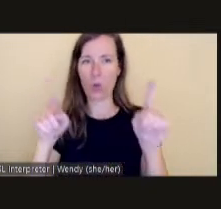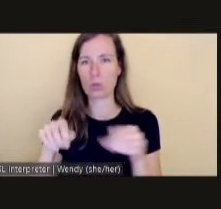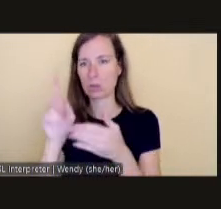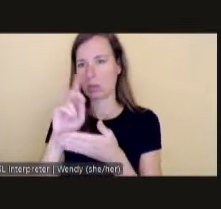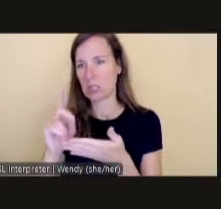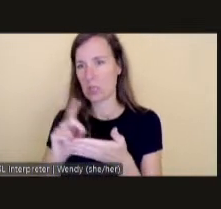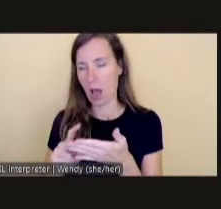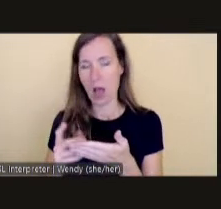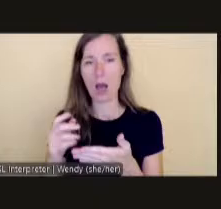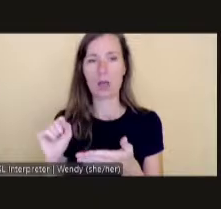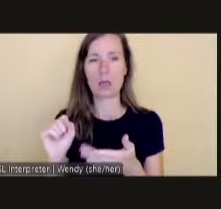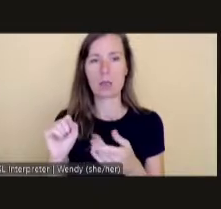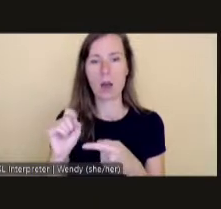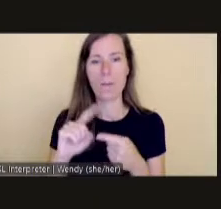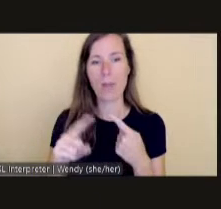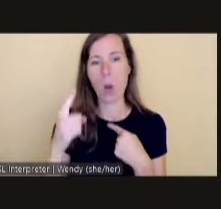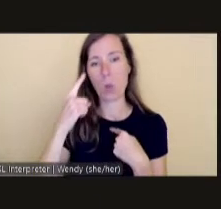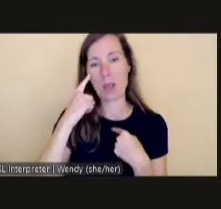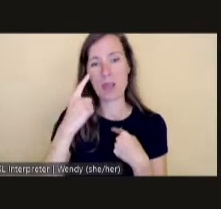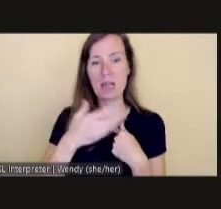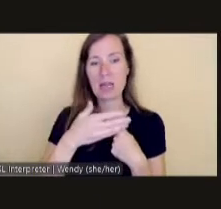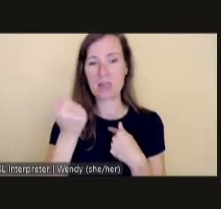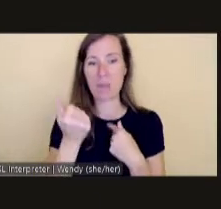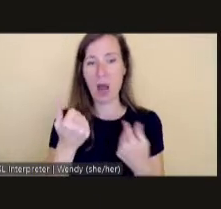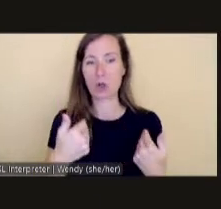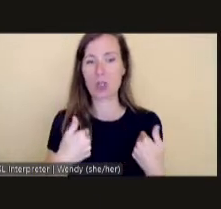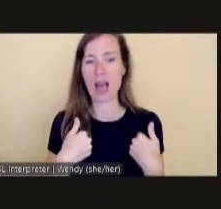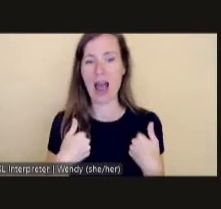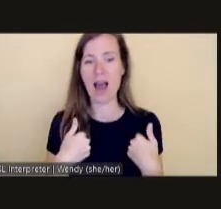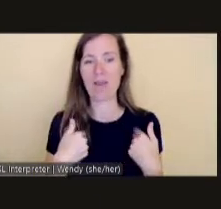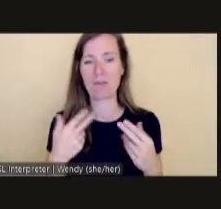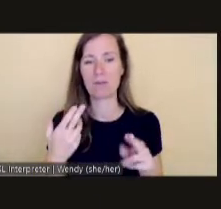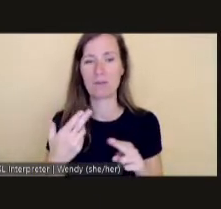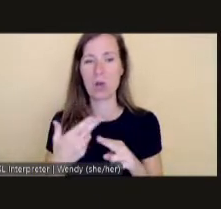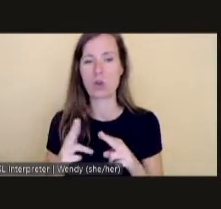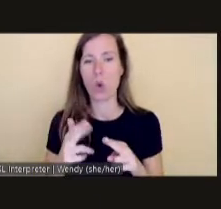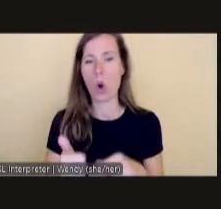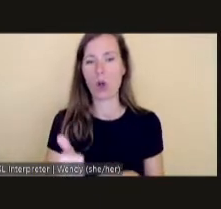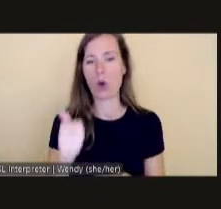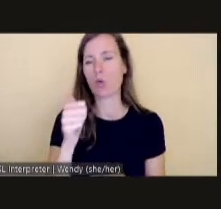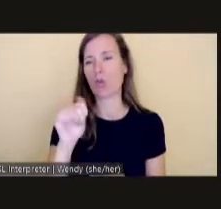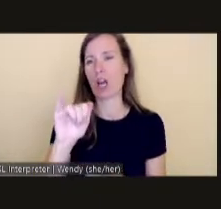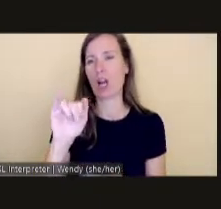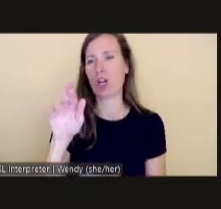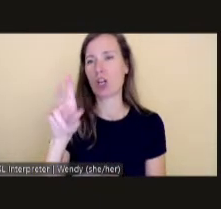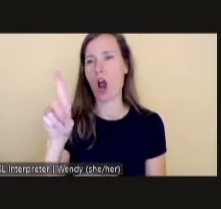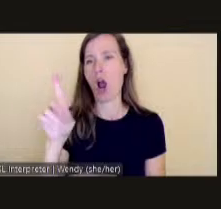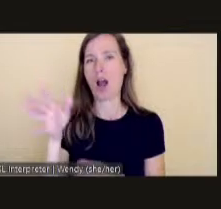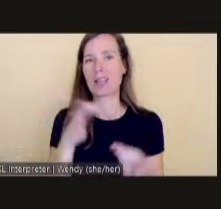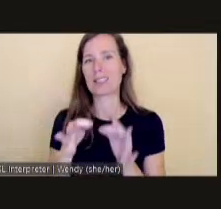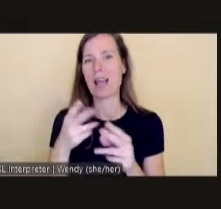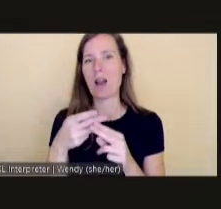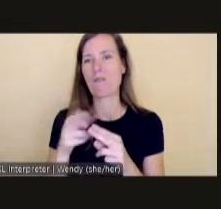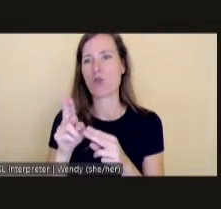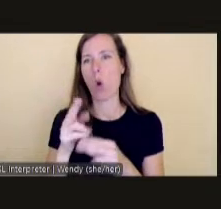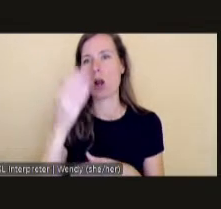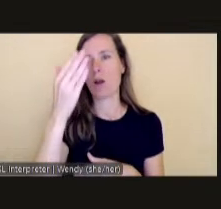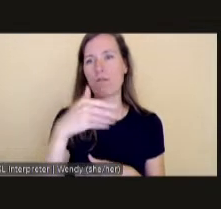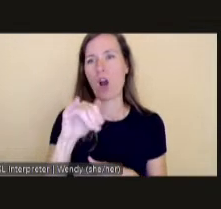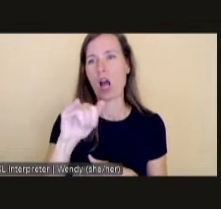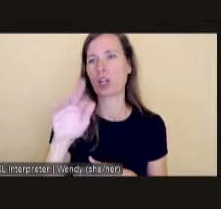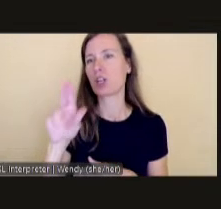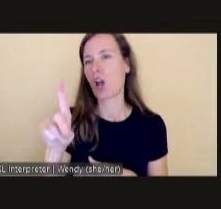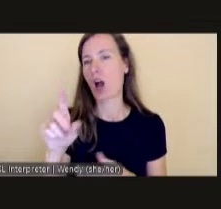shorter rear yard as opposed to shortening up the front yard. So it will apply in other places, Mayor. Thank